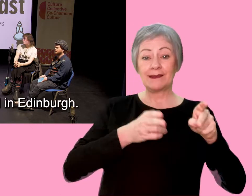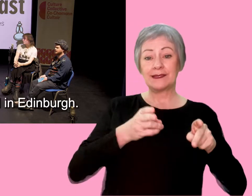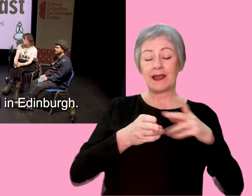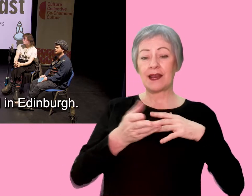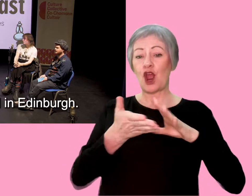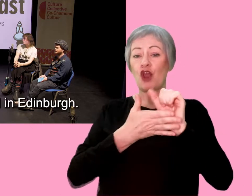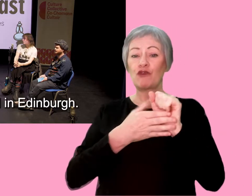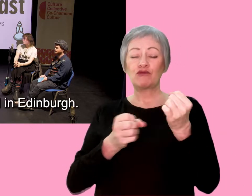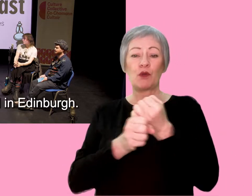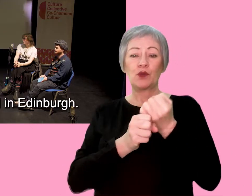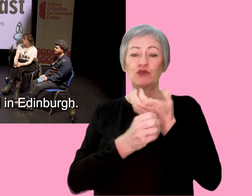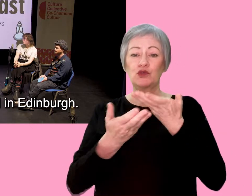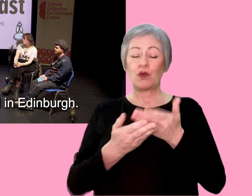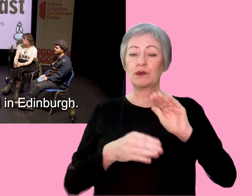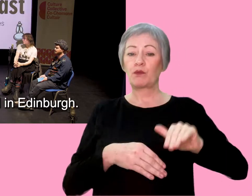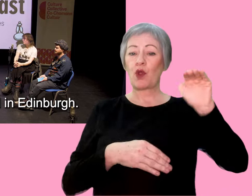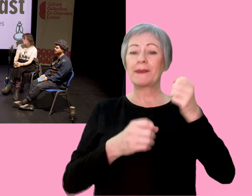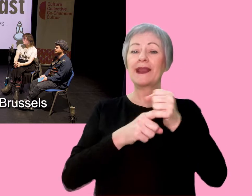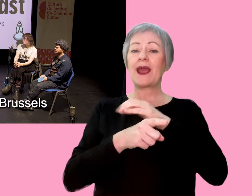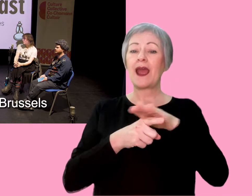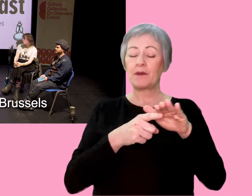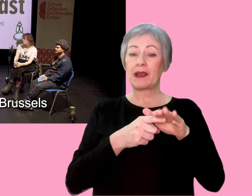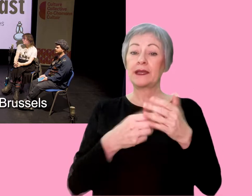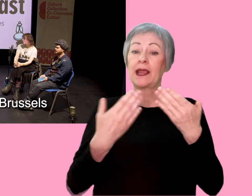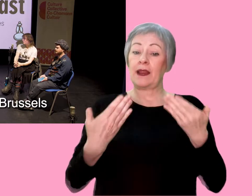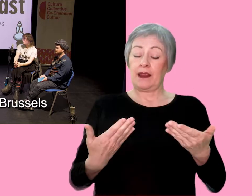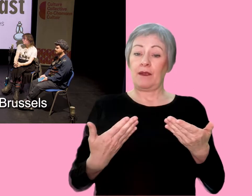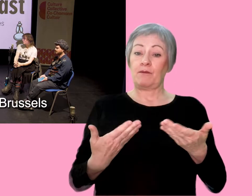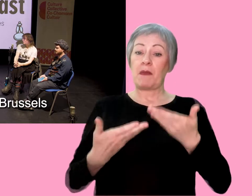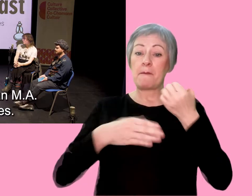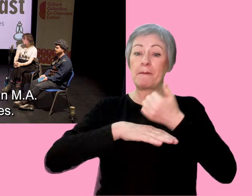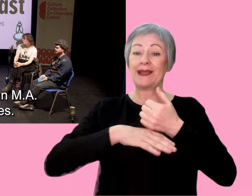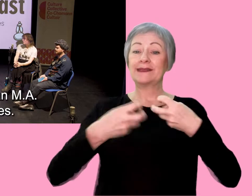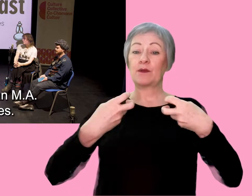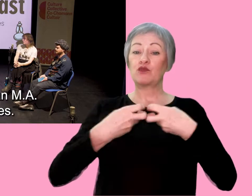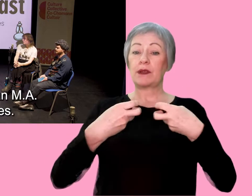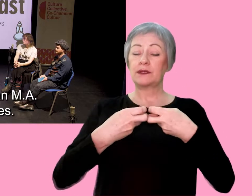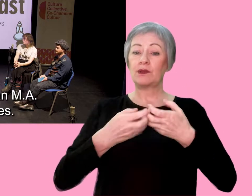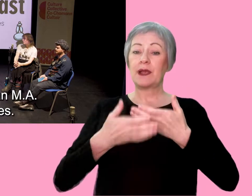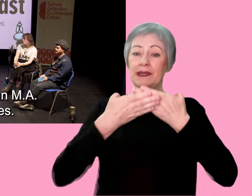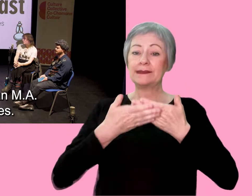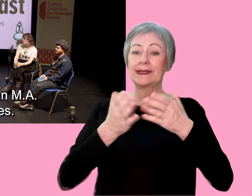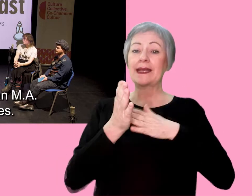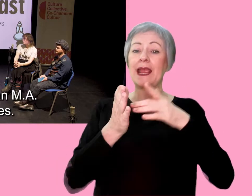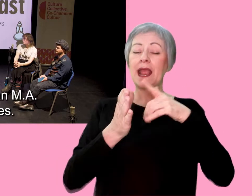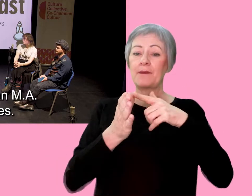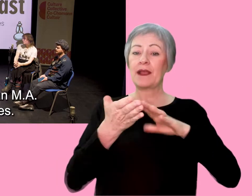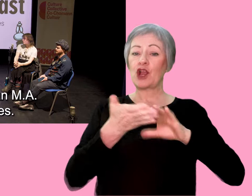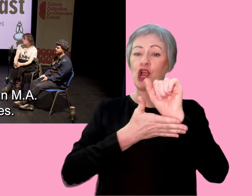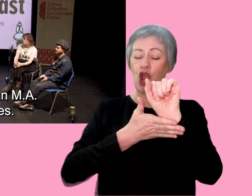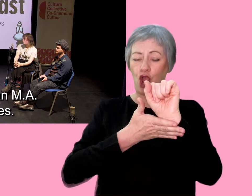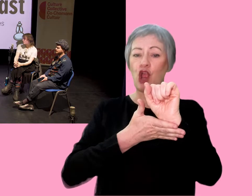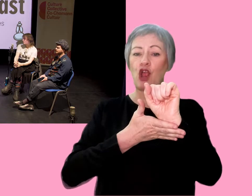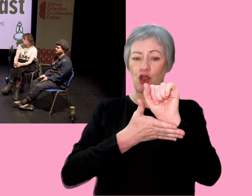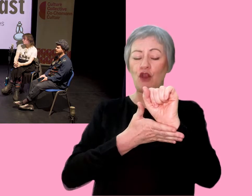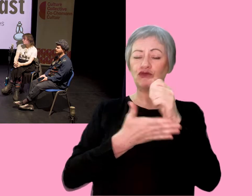and cultural producer raised in Edinburgh and currently based in Brussels, where I'm studying an MA in cultural